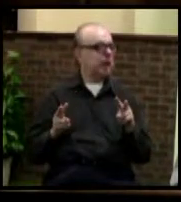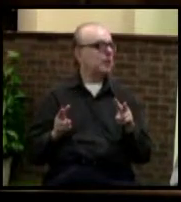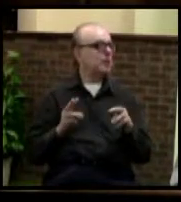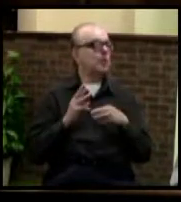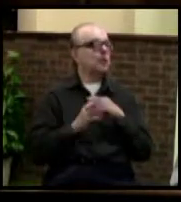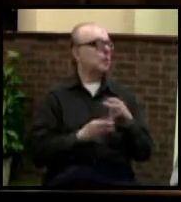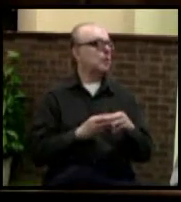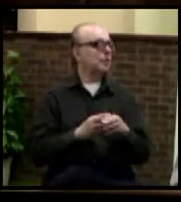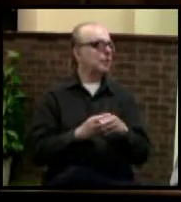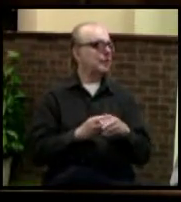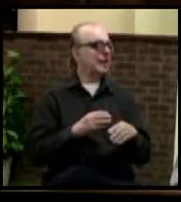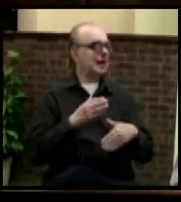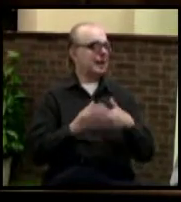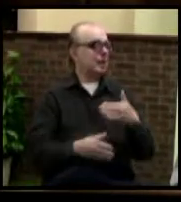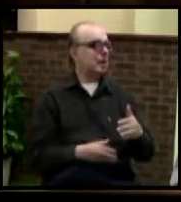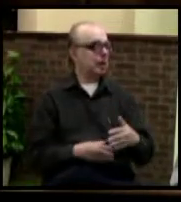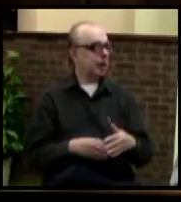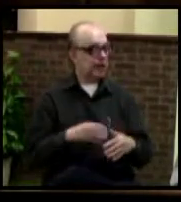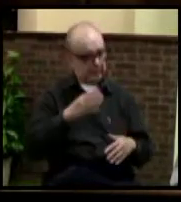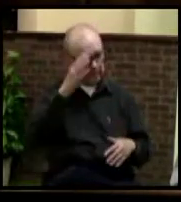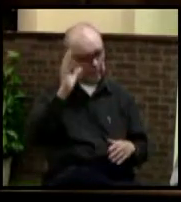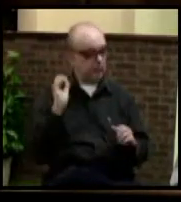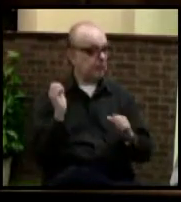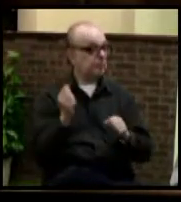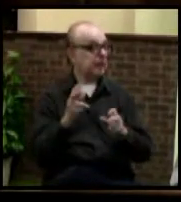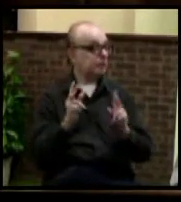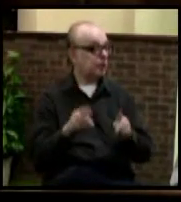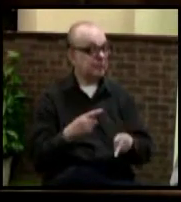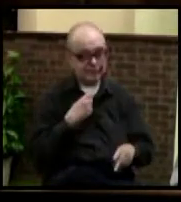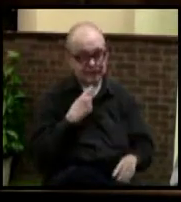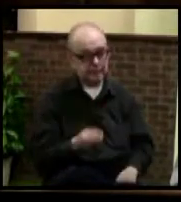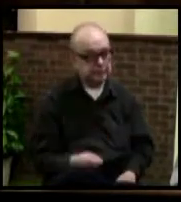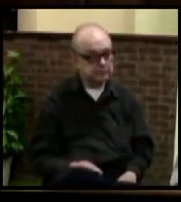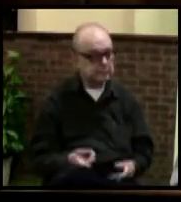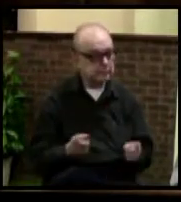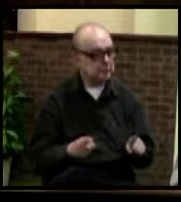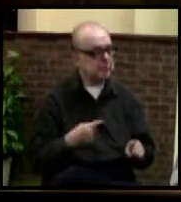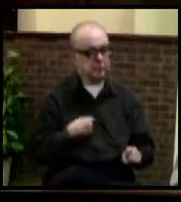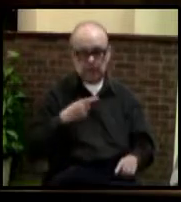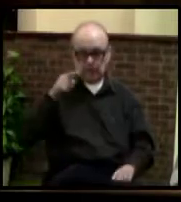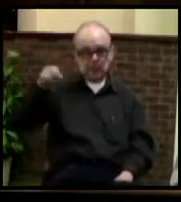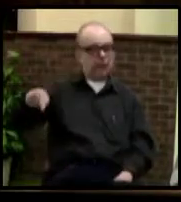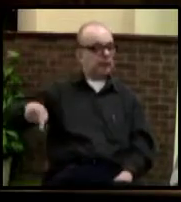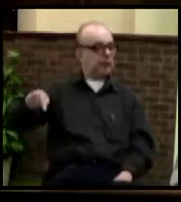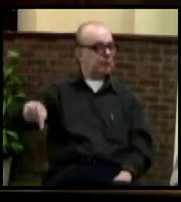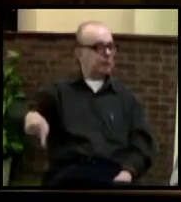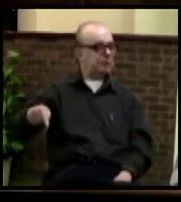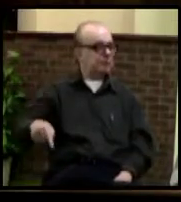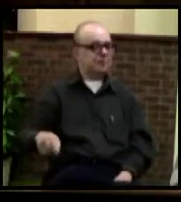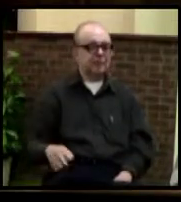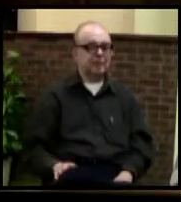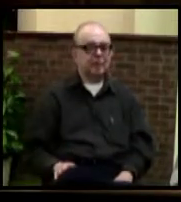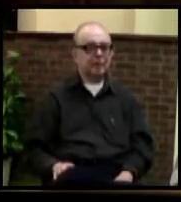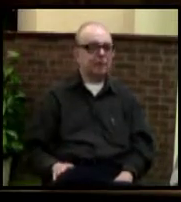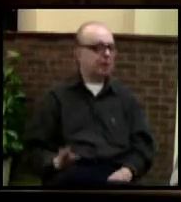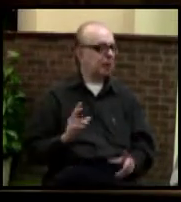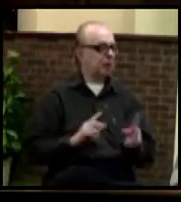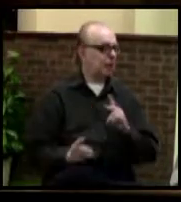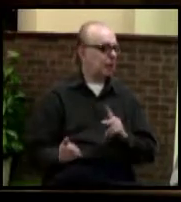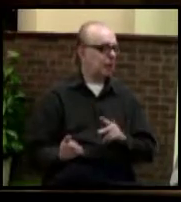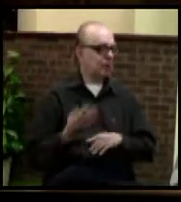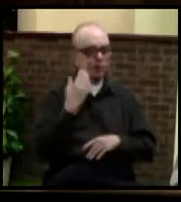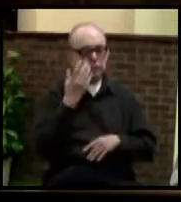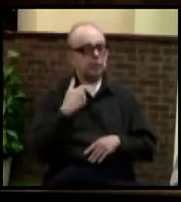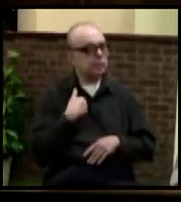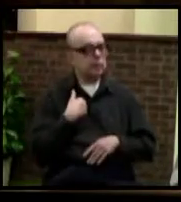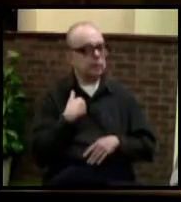World Series. And here's what he said. He said that when I'm out there, he says, people